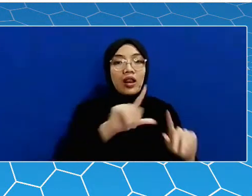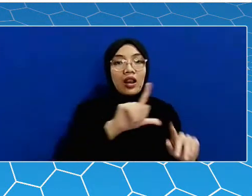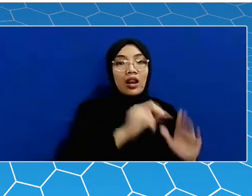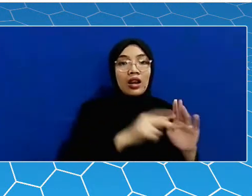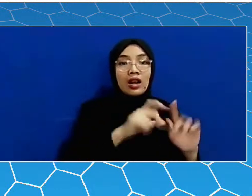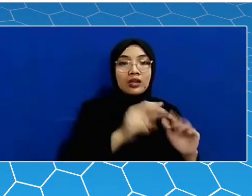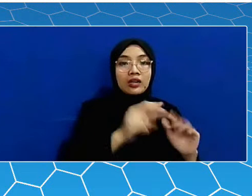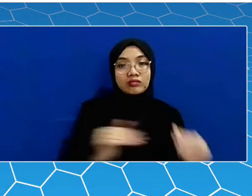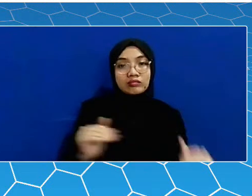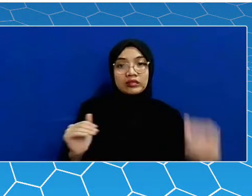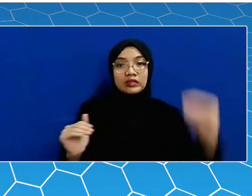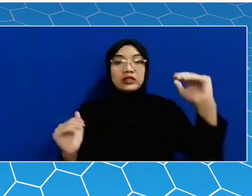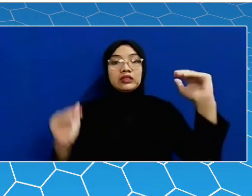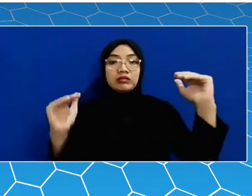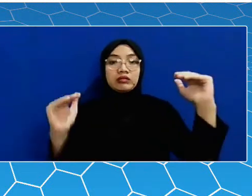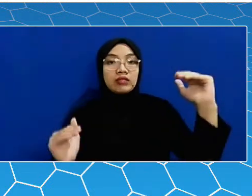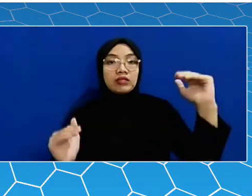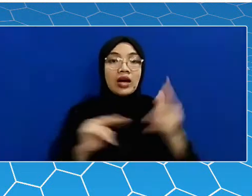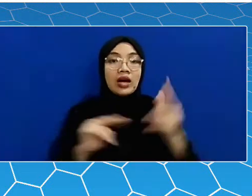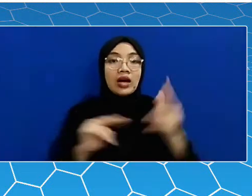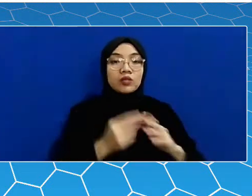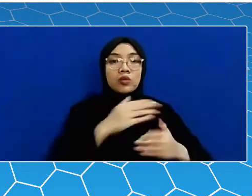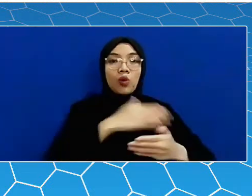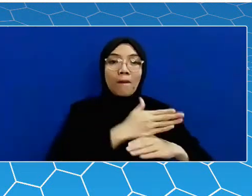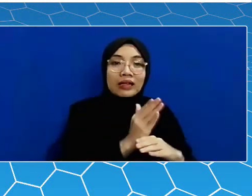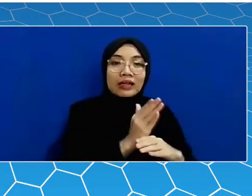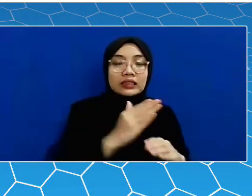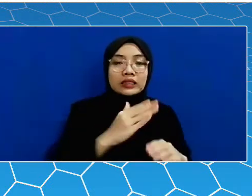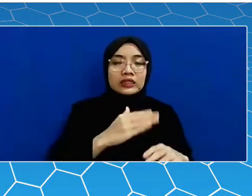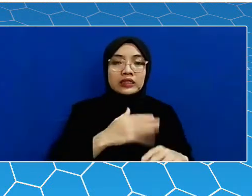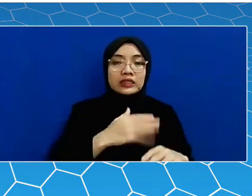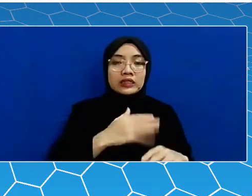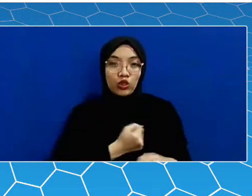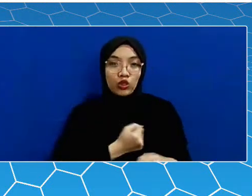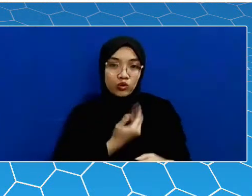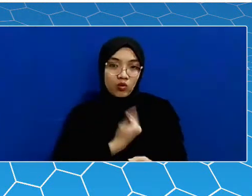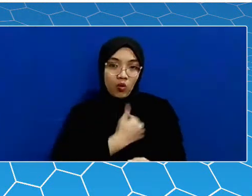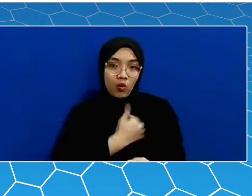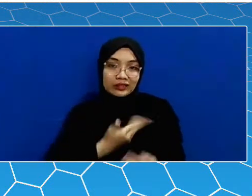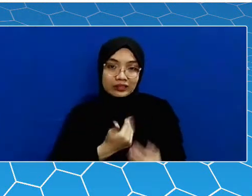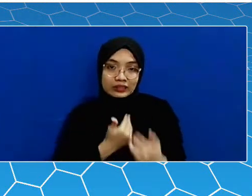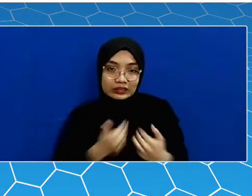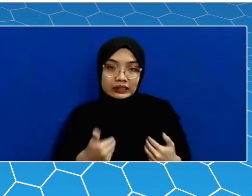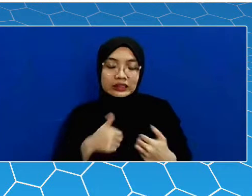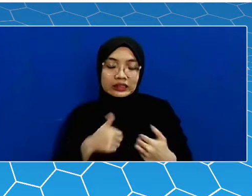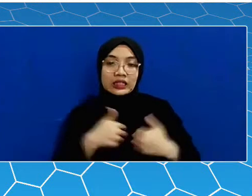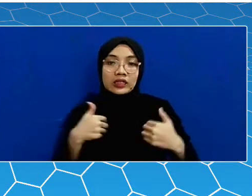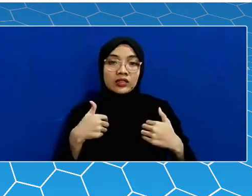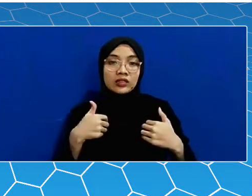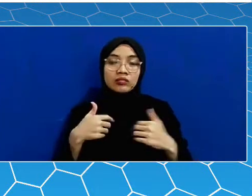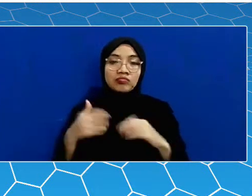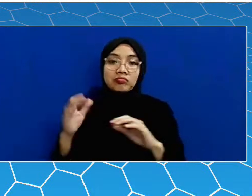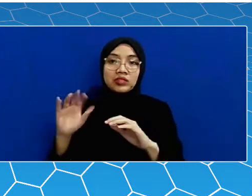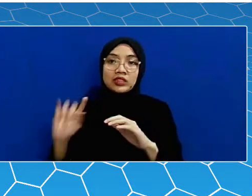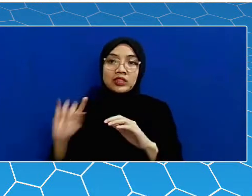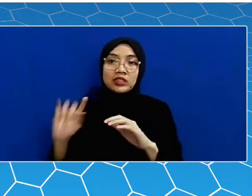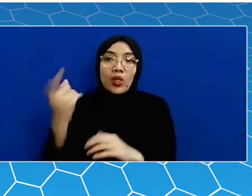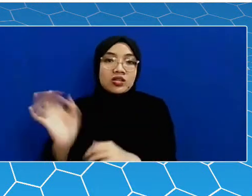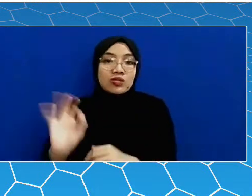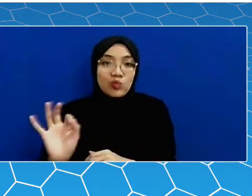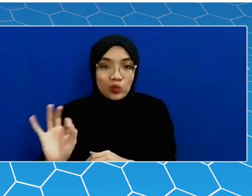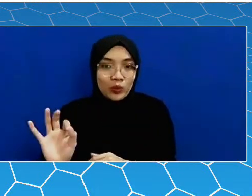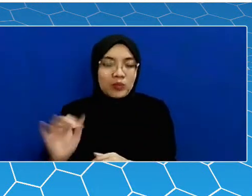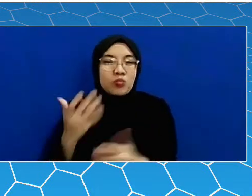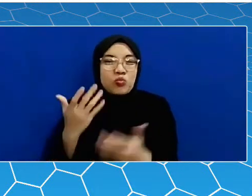cardiac surgery is not top on the agenda. There are lots of other reasons why patients suffer in